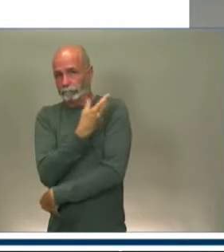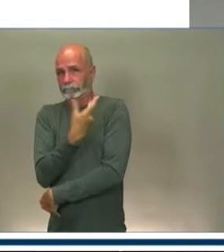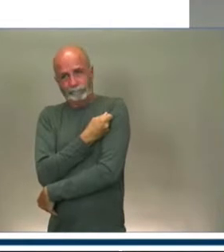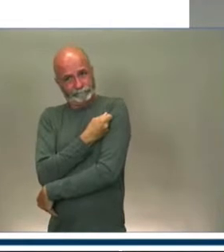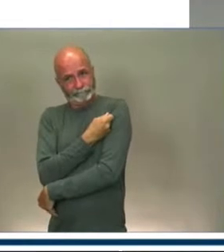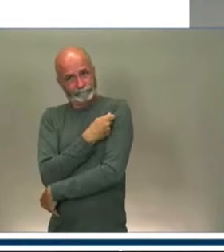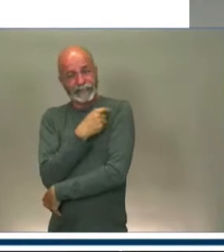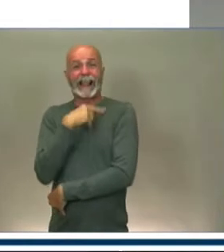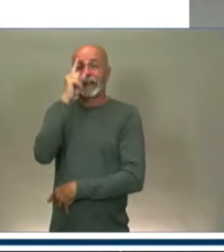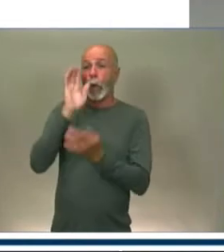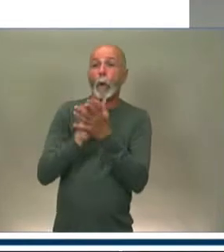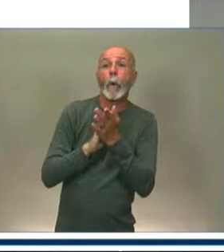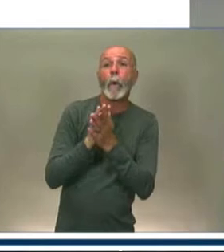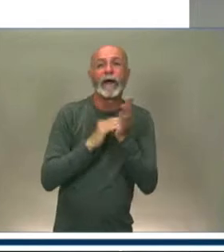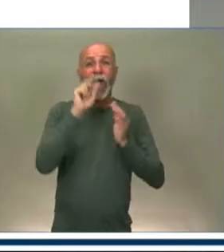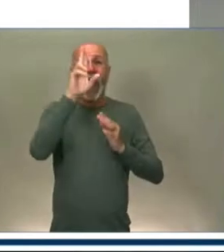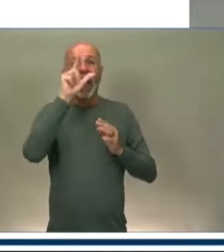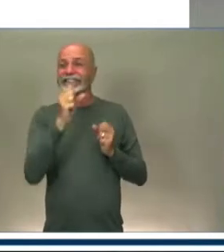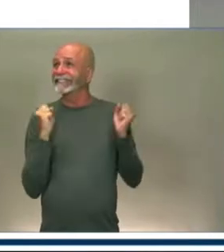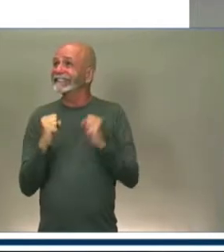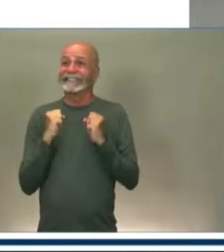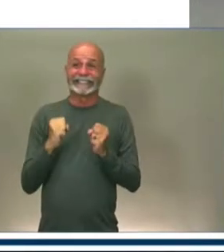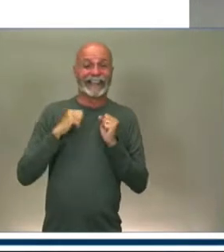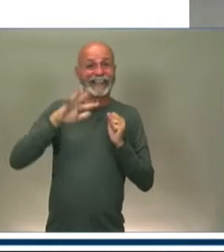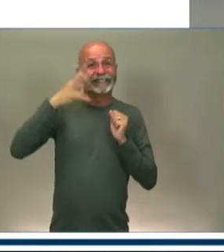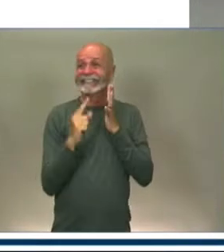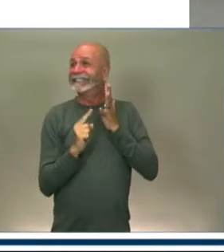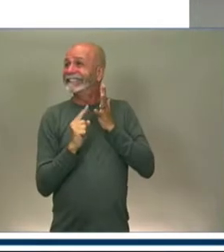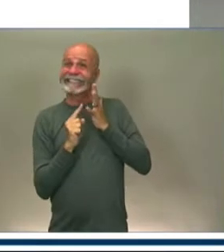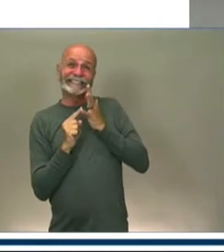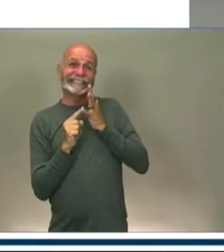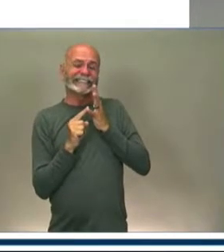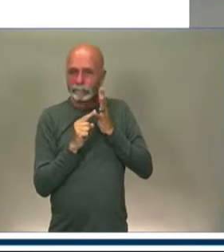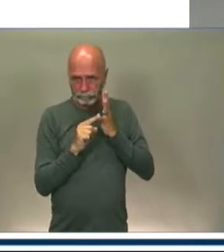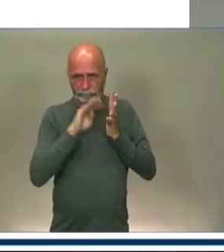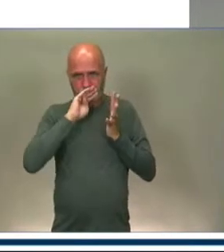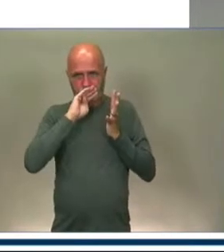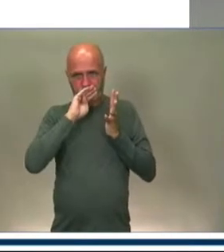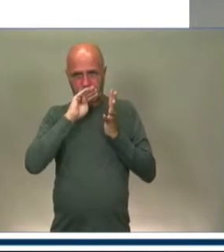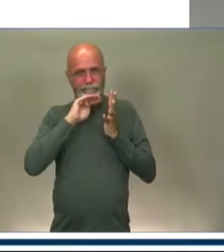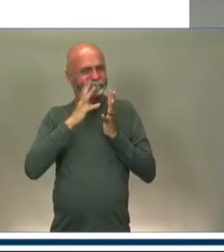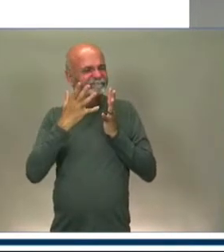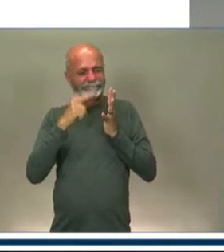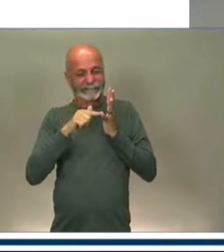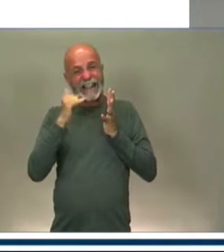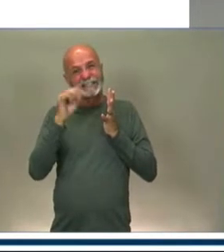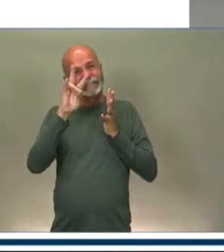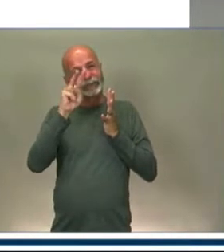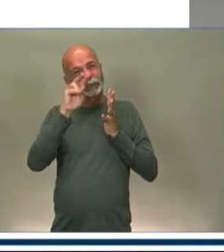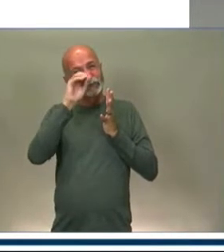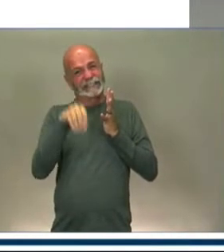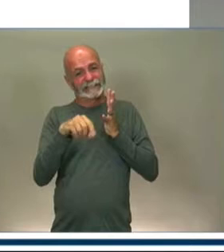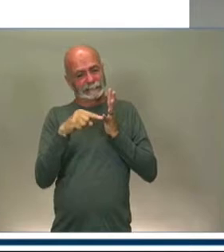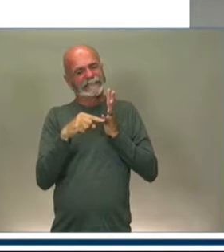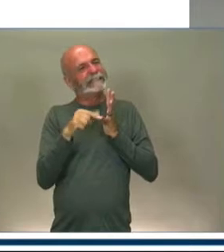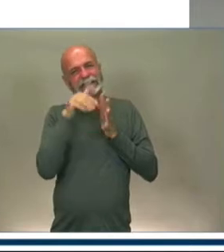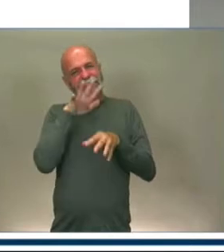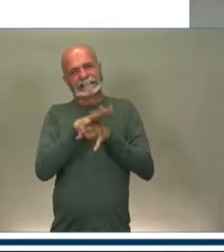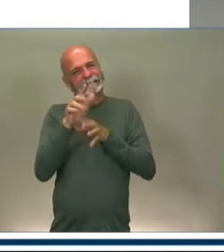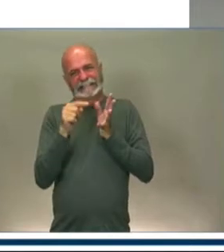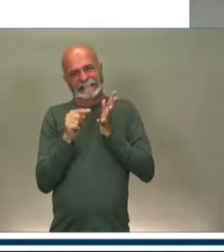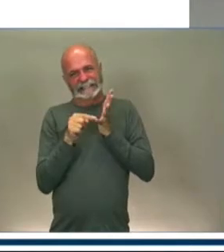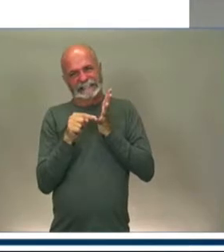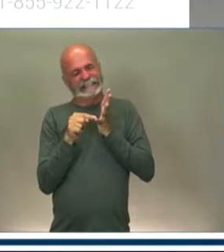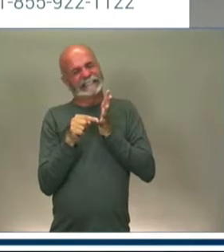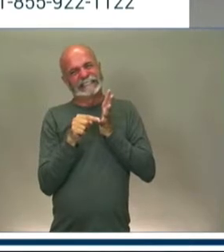we expect to be at 72% by then, which is close, but not close enough. We need everyone who had